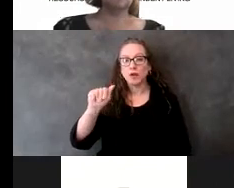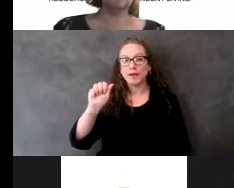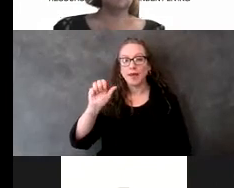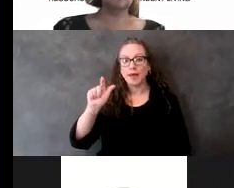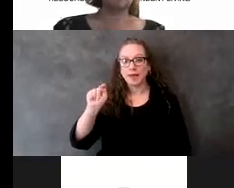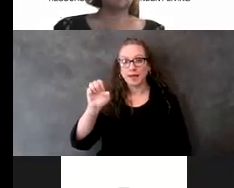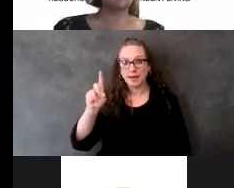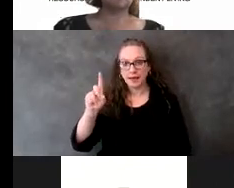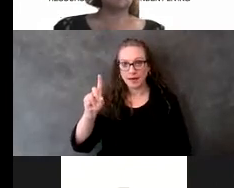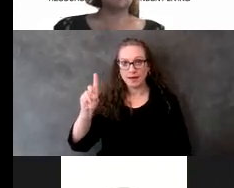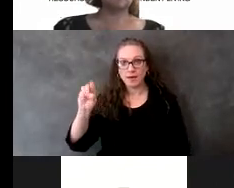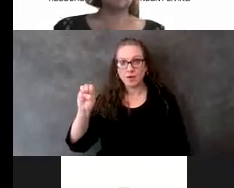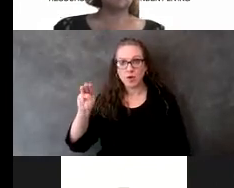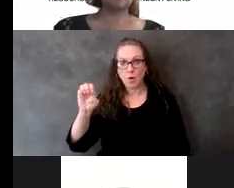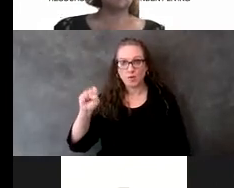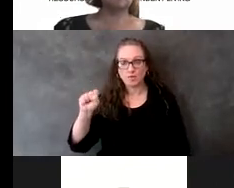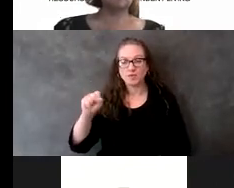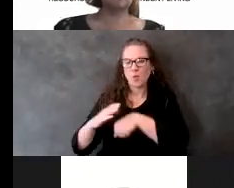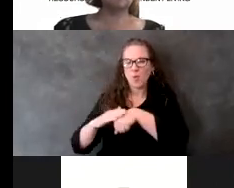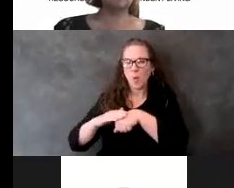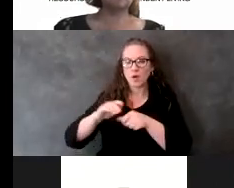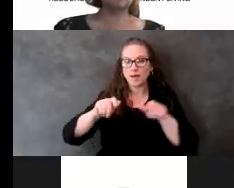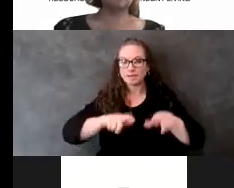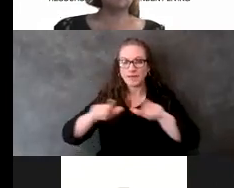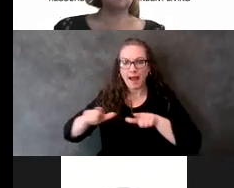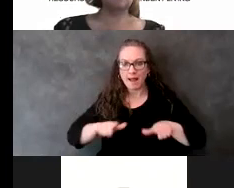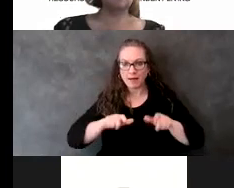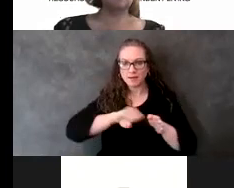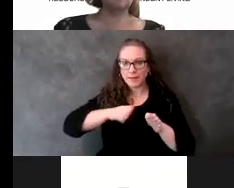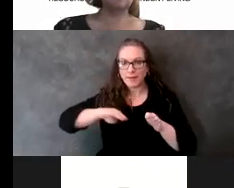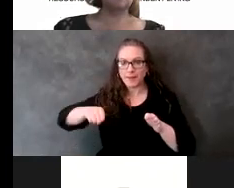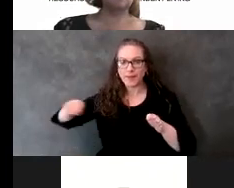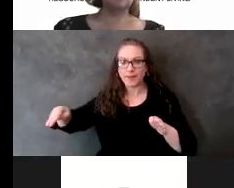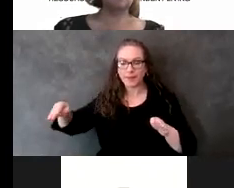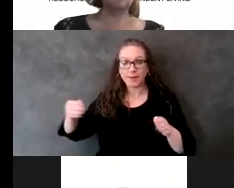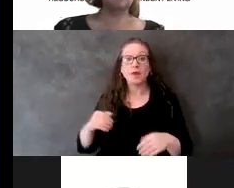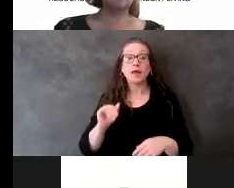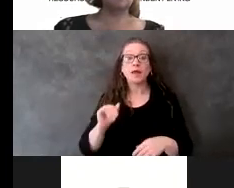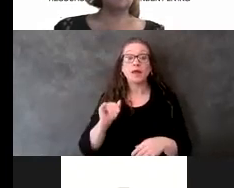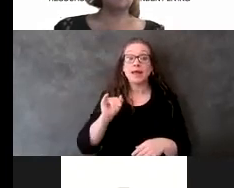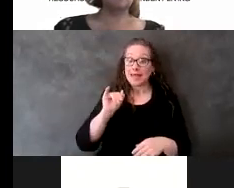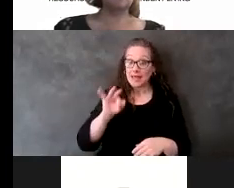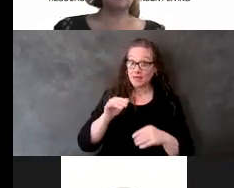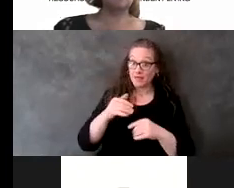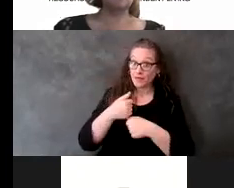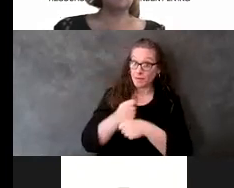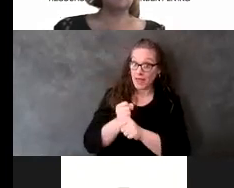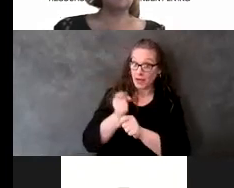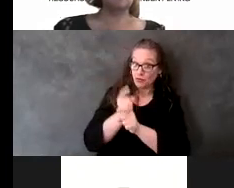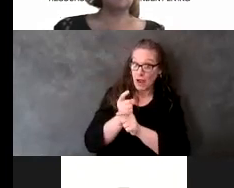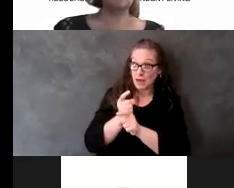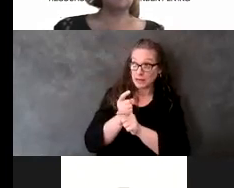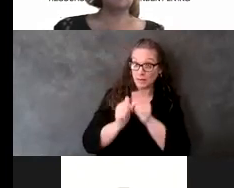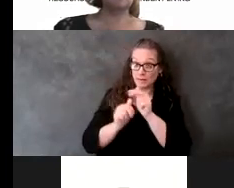detectable warning tiles. If they're constructed properly, there is a hollow space underneath those tiles,